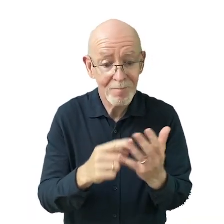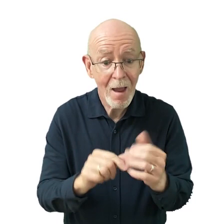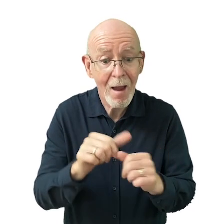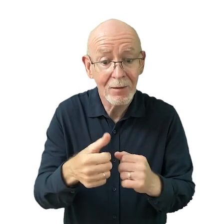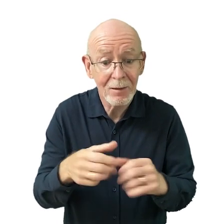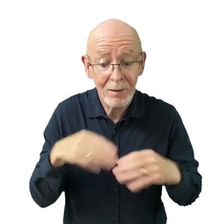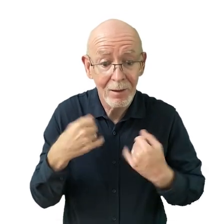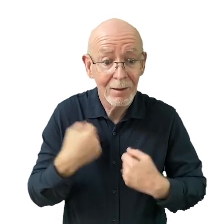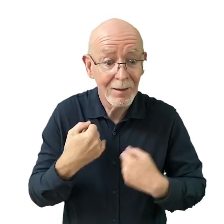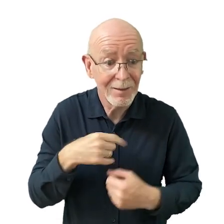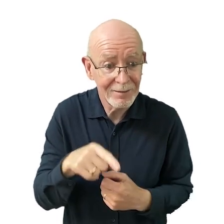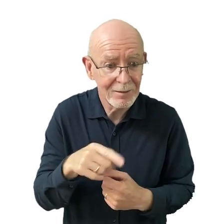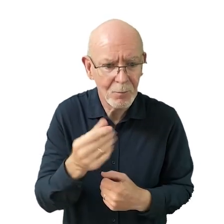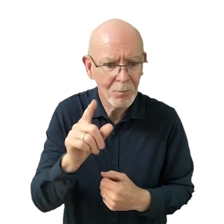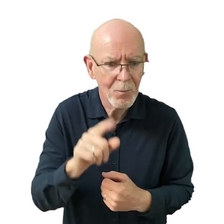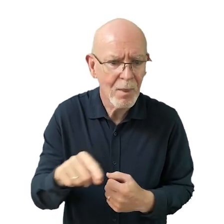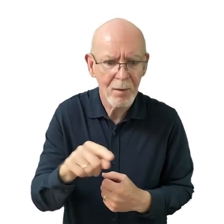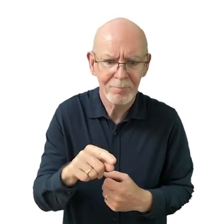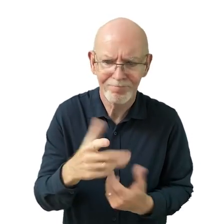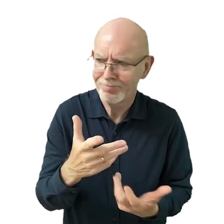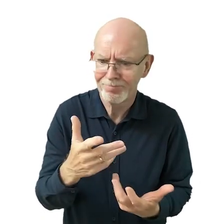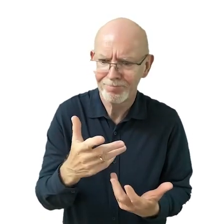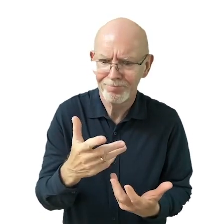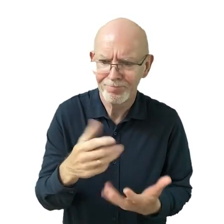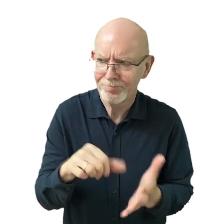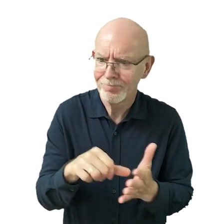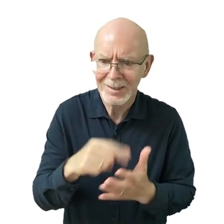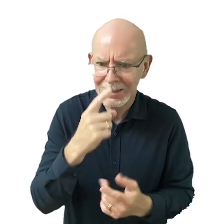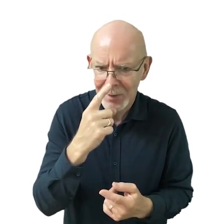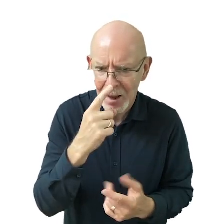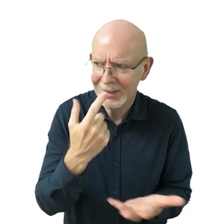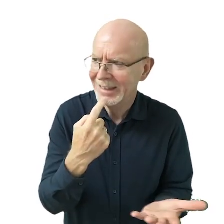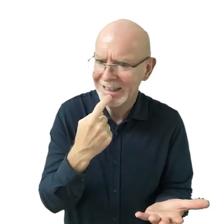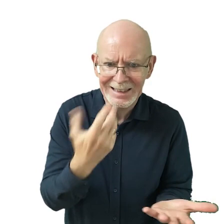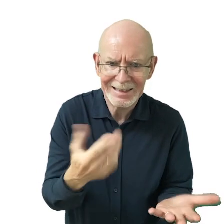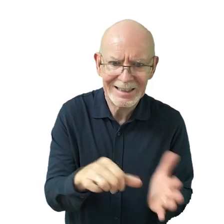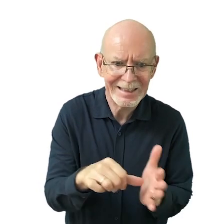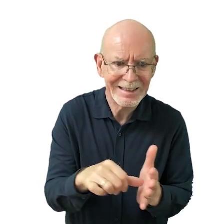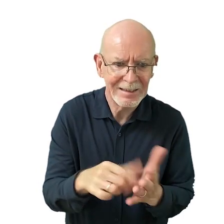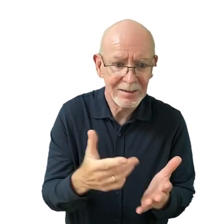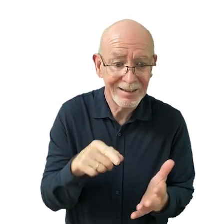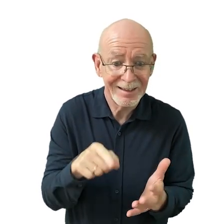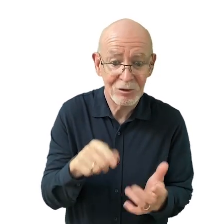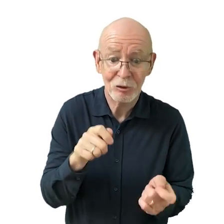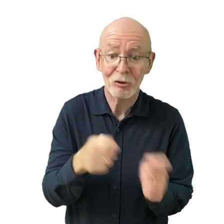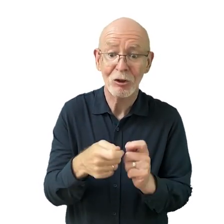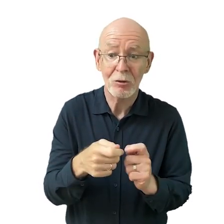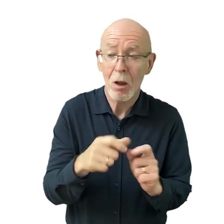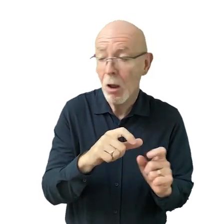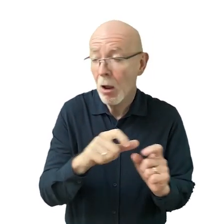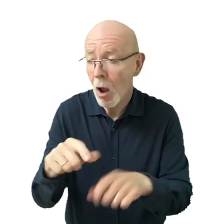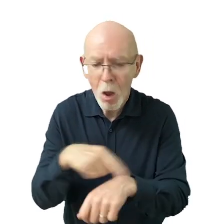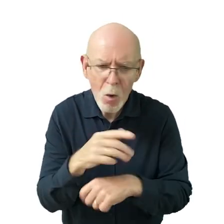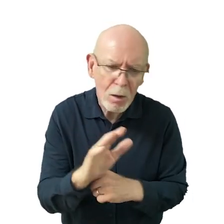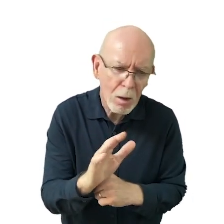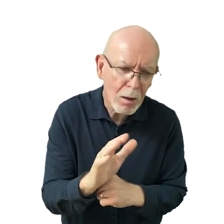COVID infection, some people experience a loss or change in smell and taste. These changes don't usually